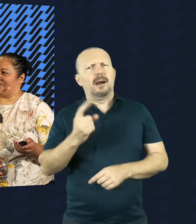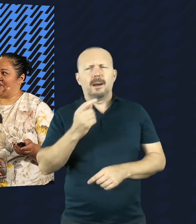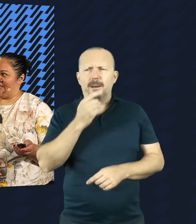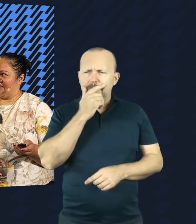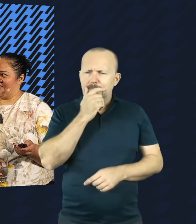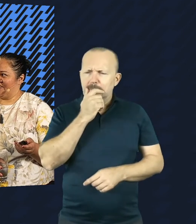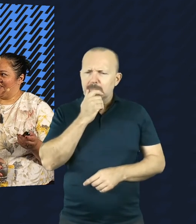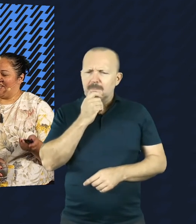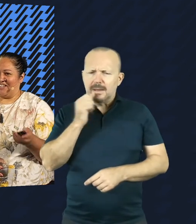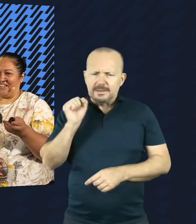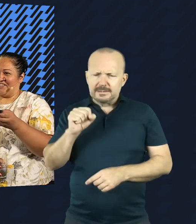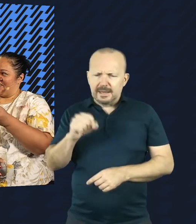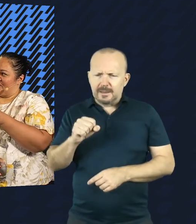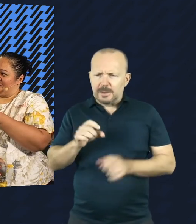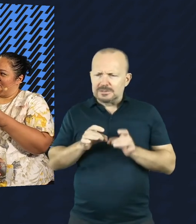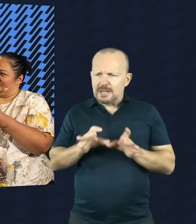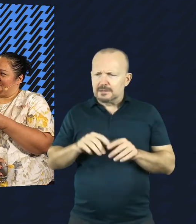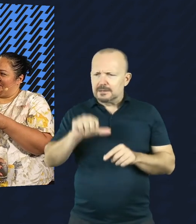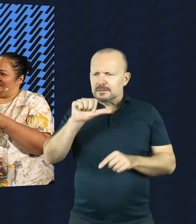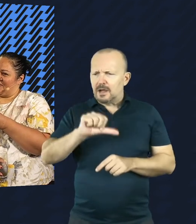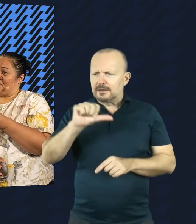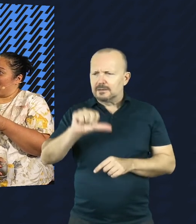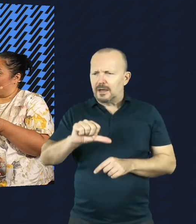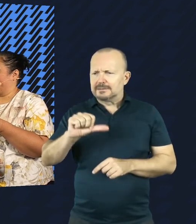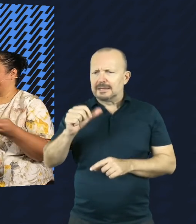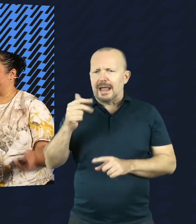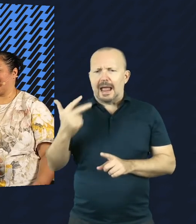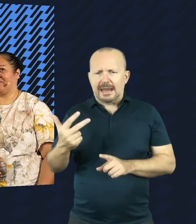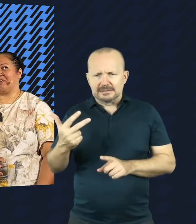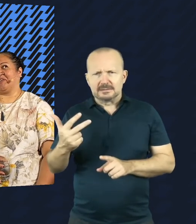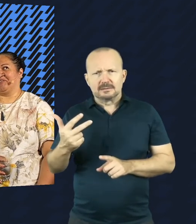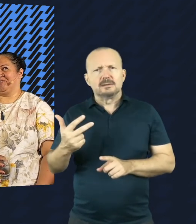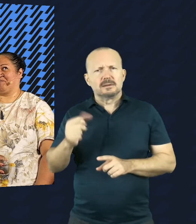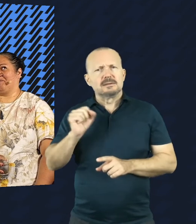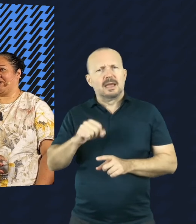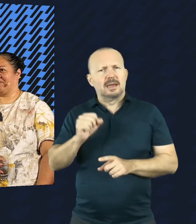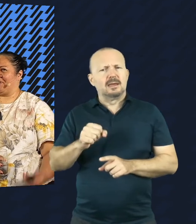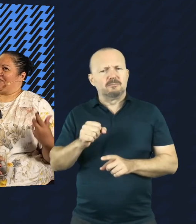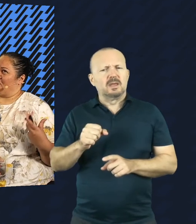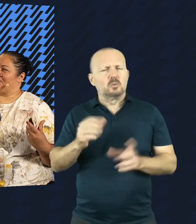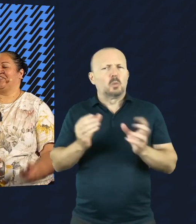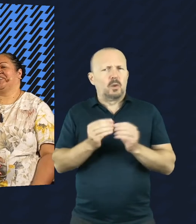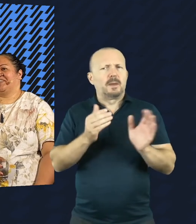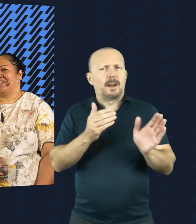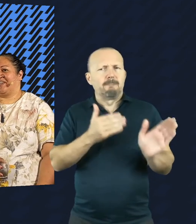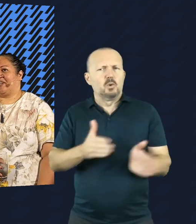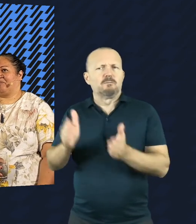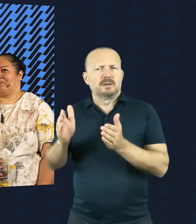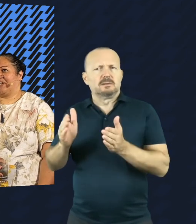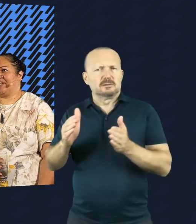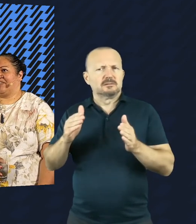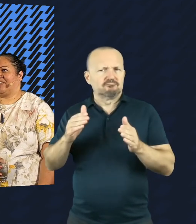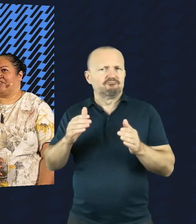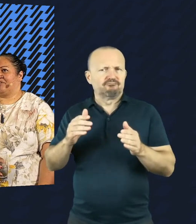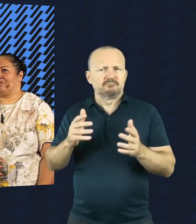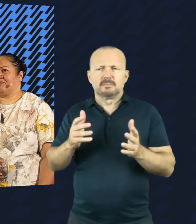do it 1998. Yeah. And then it just sort of, yeah, it was a movement as well, yeah. What I remember being told.